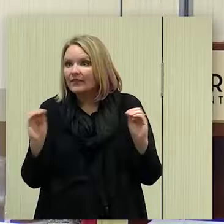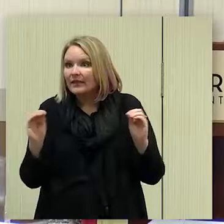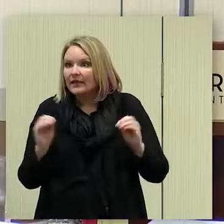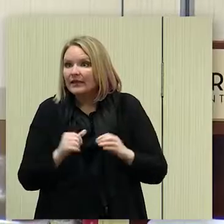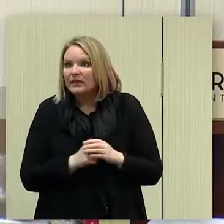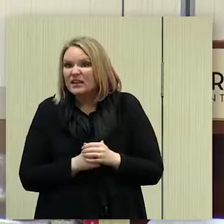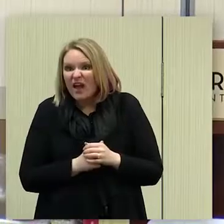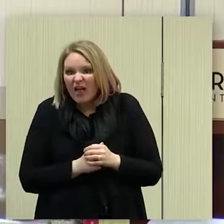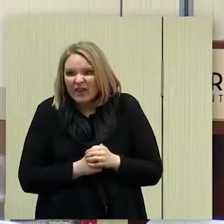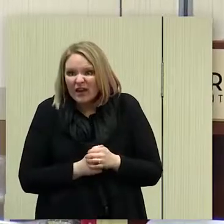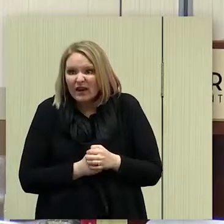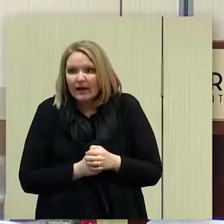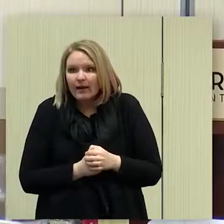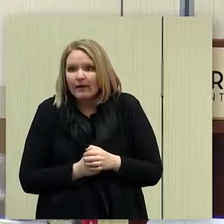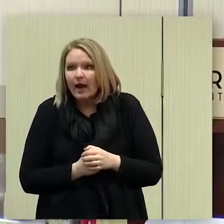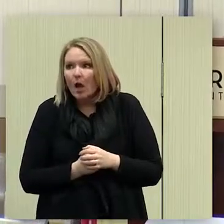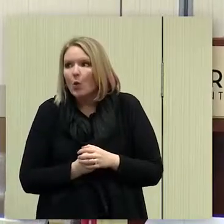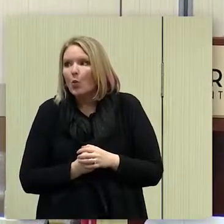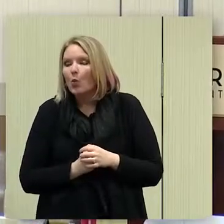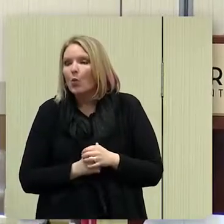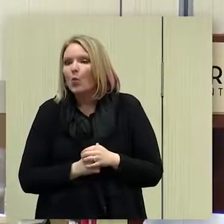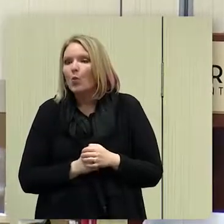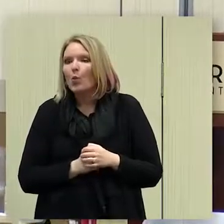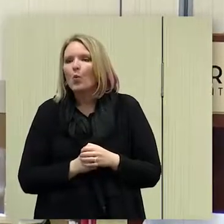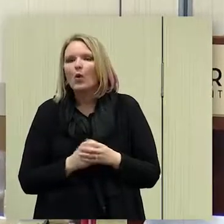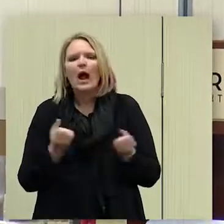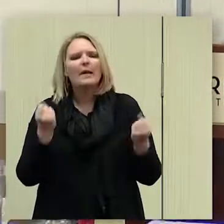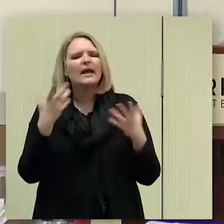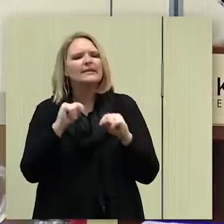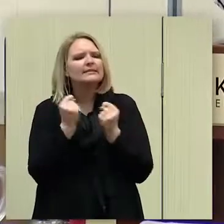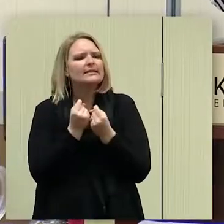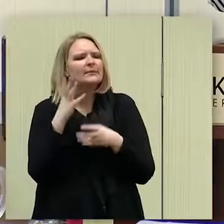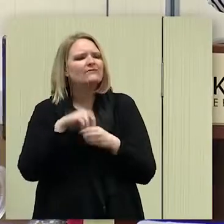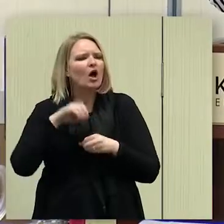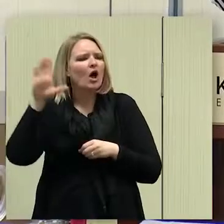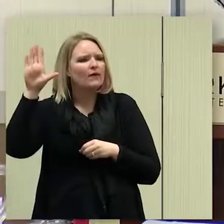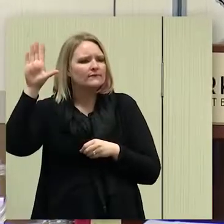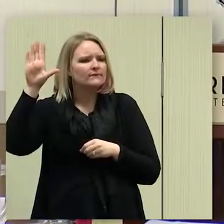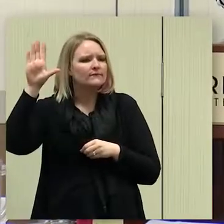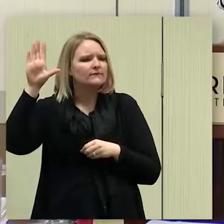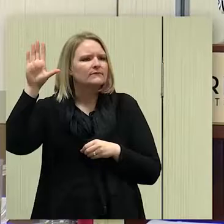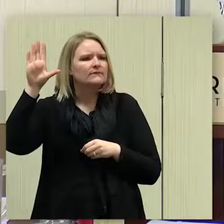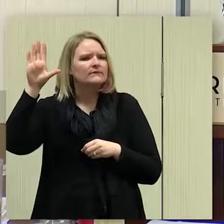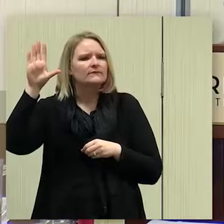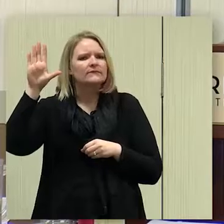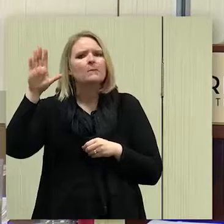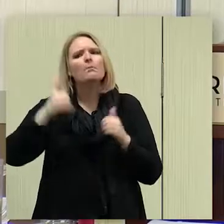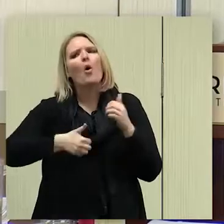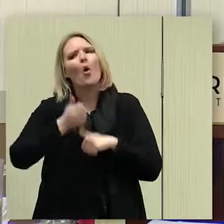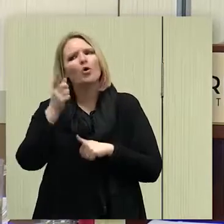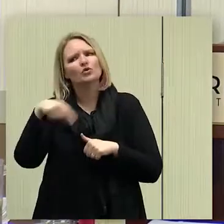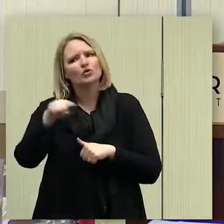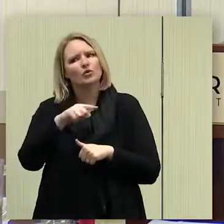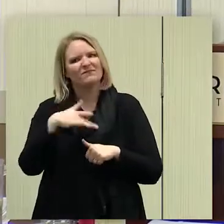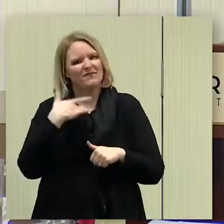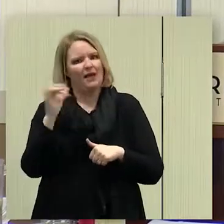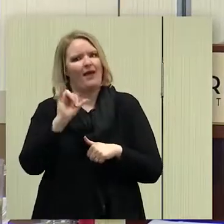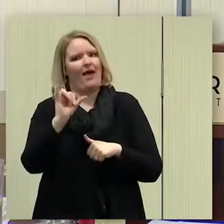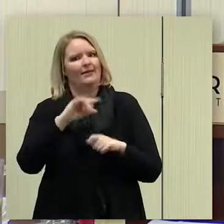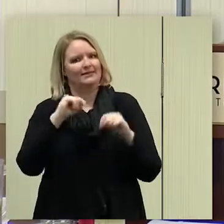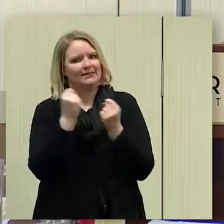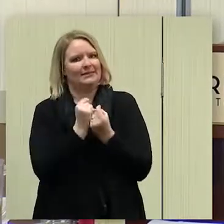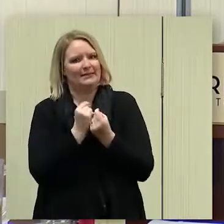teams at all that you work with? How many of you are on teams? Okay, I would hope most of you feel like you're on